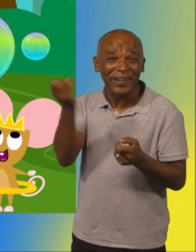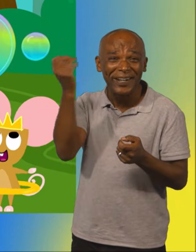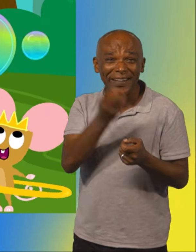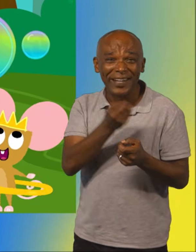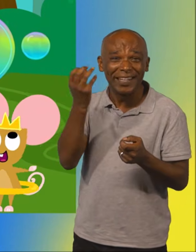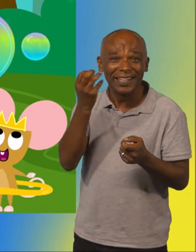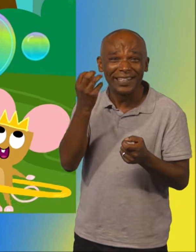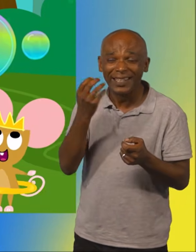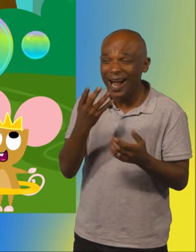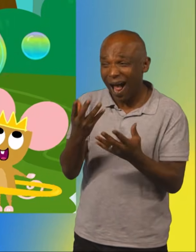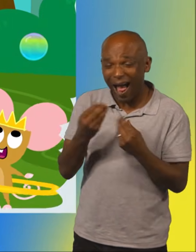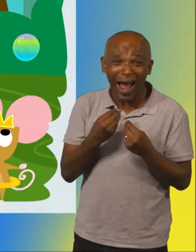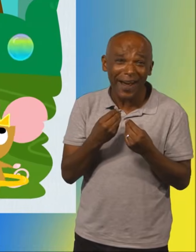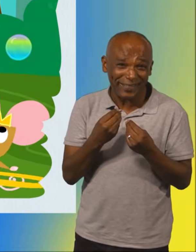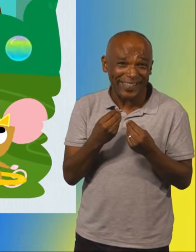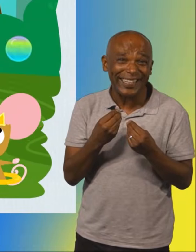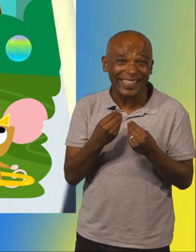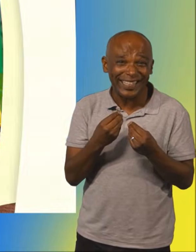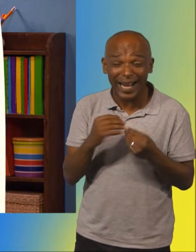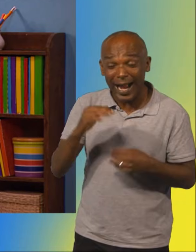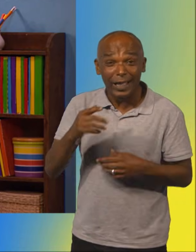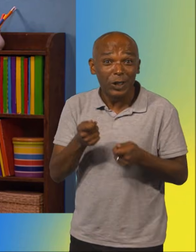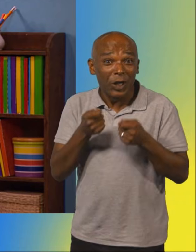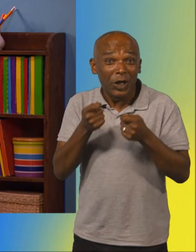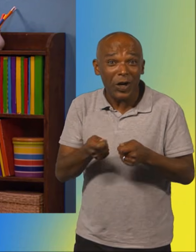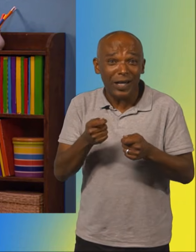Cook to the rescue once again!